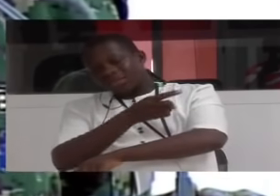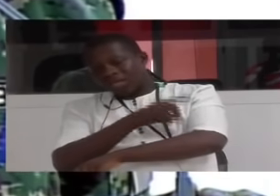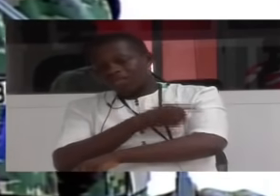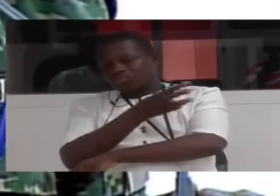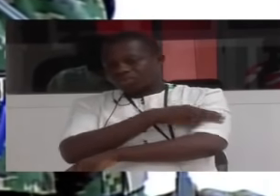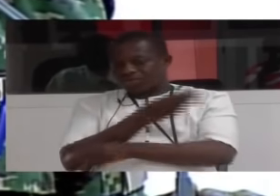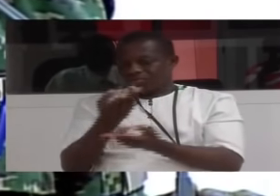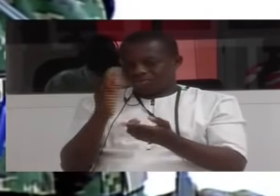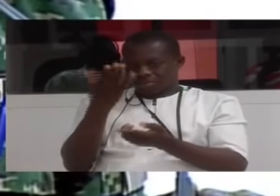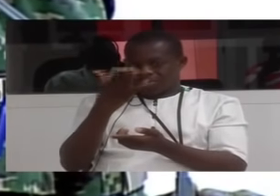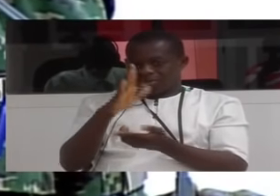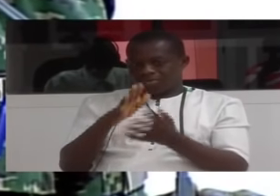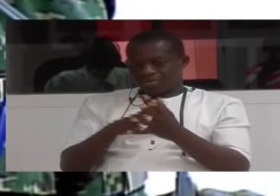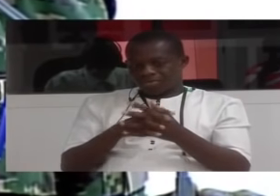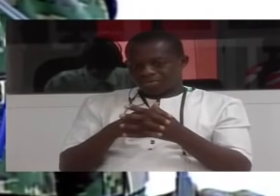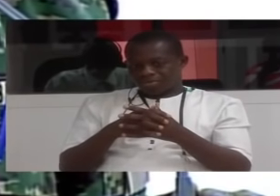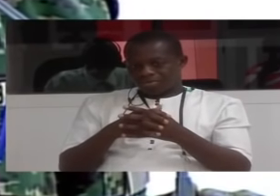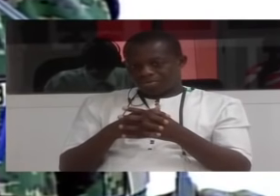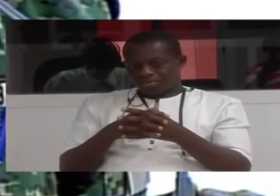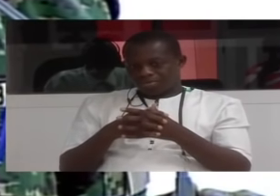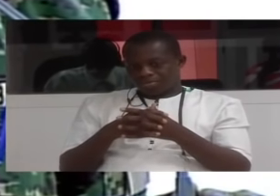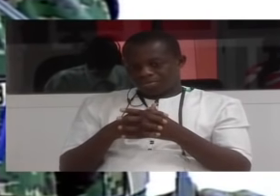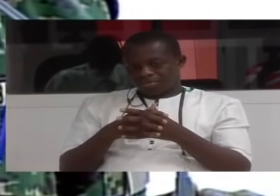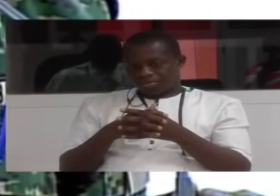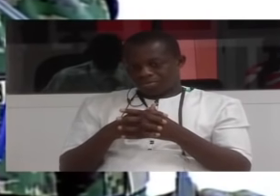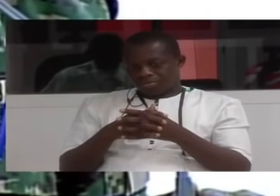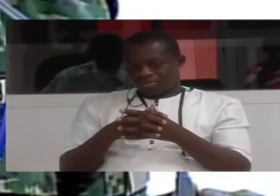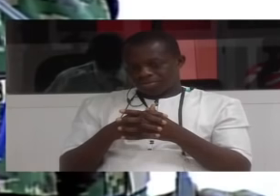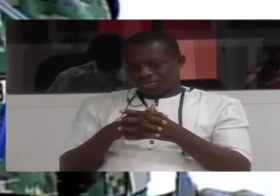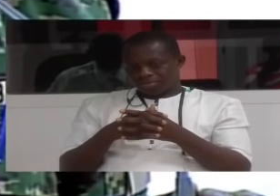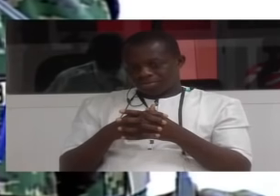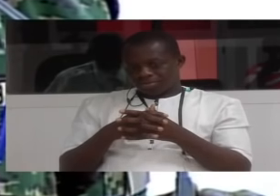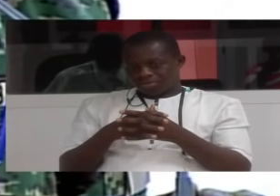bobu sa rank bi nga am moy sama xam sergeant la wala staff sergeant